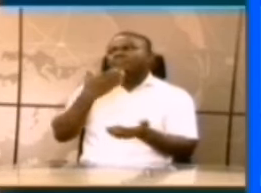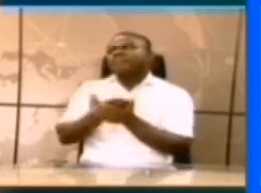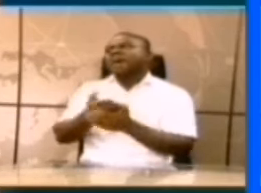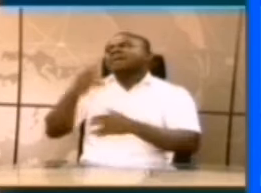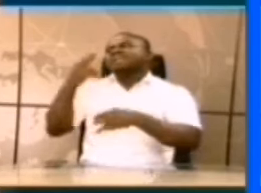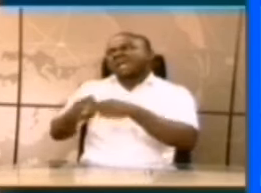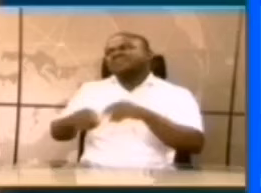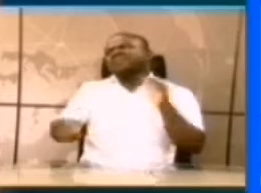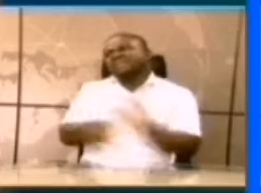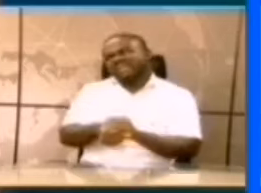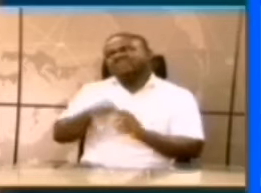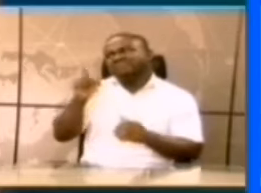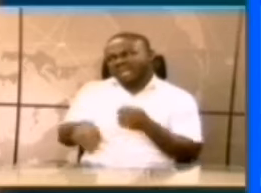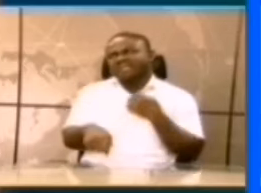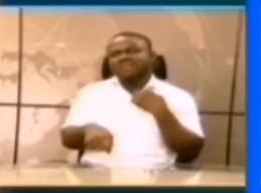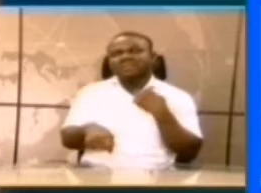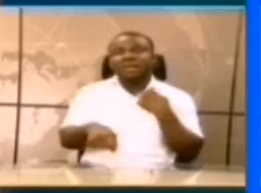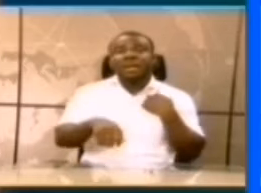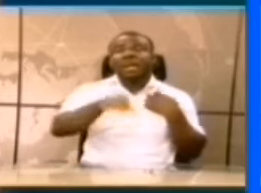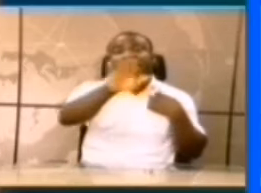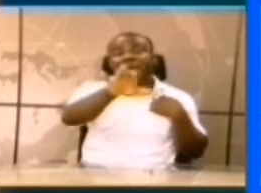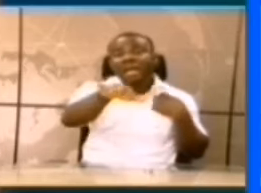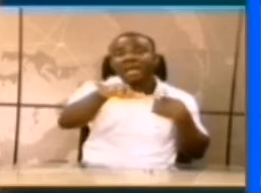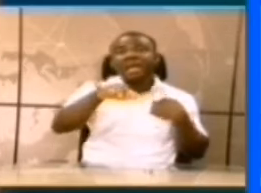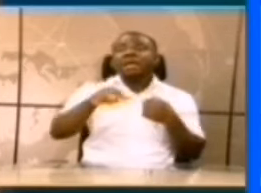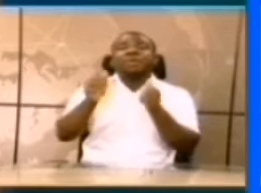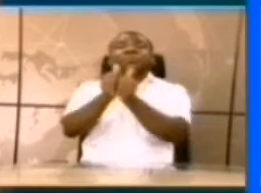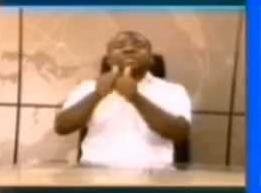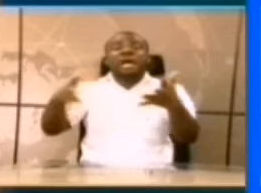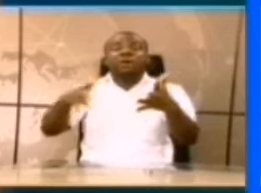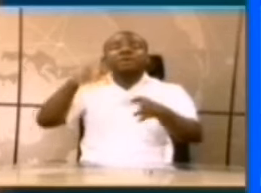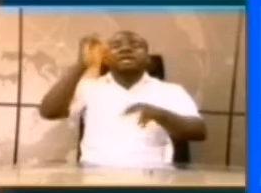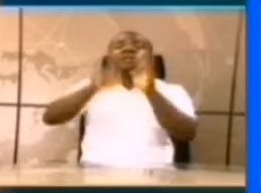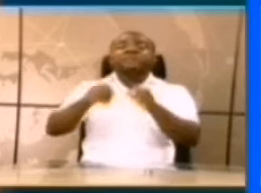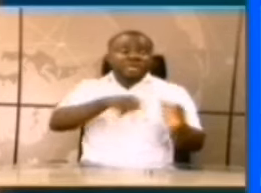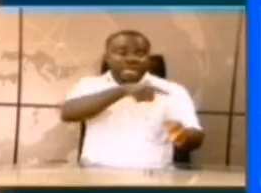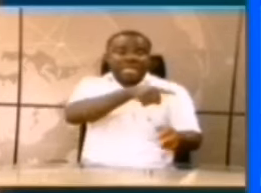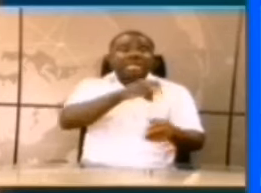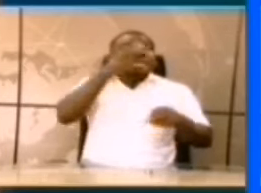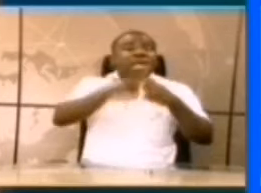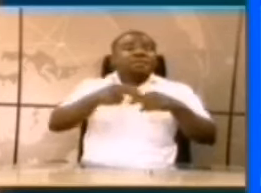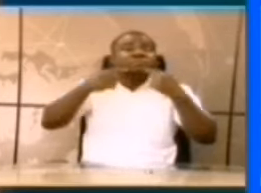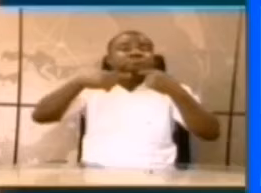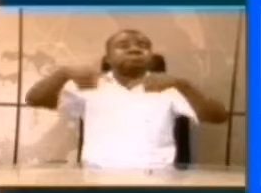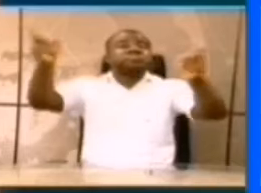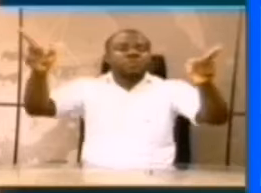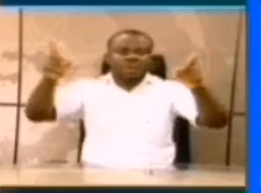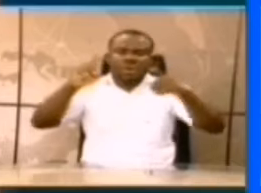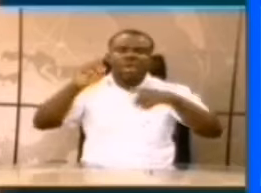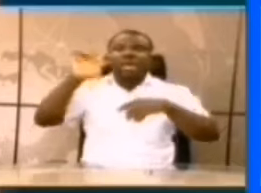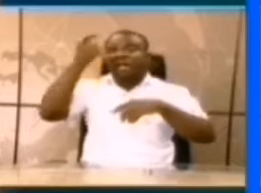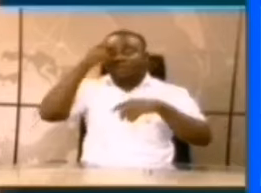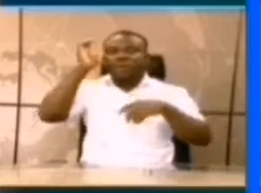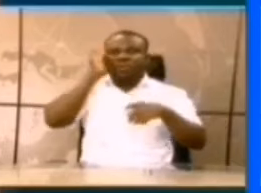nua panini ene afen so nso eye enipa ka ne ho ne ne ma wakofo mo free school mu no mu nyina ewu na eno